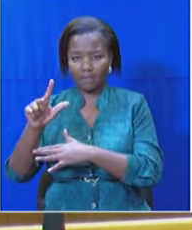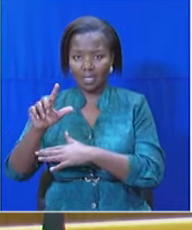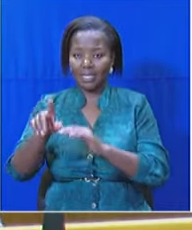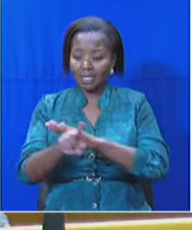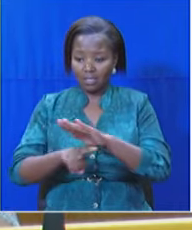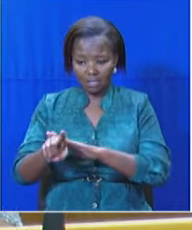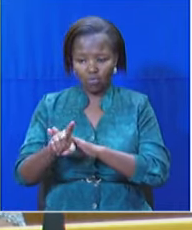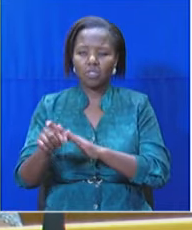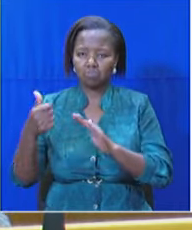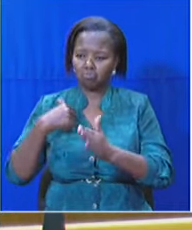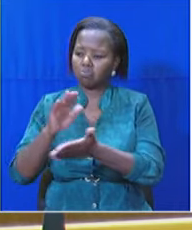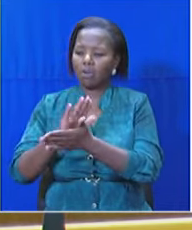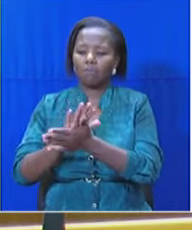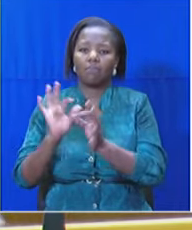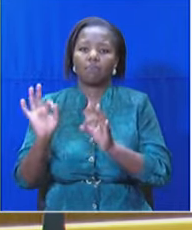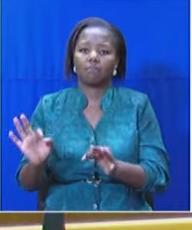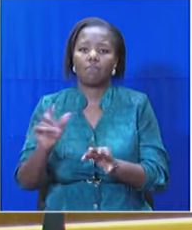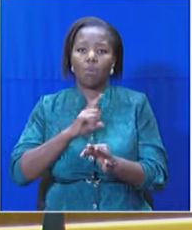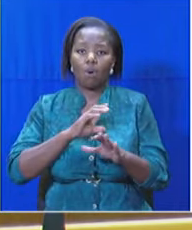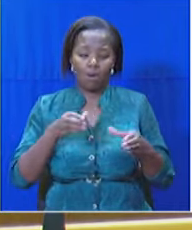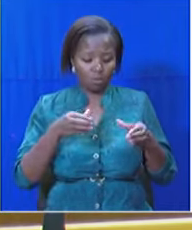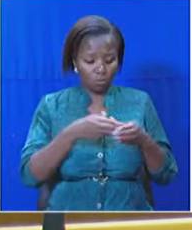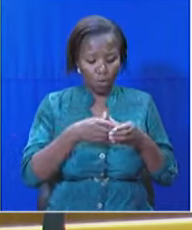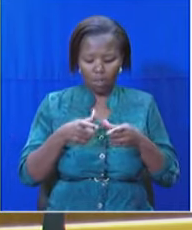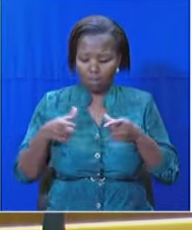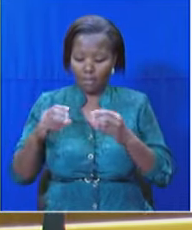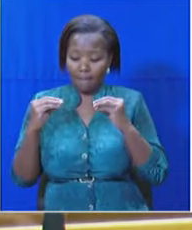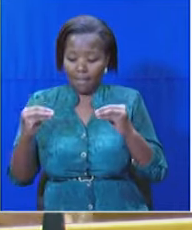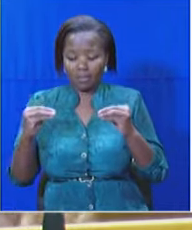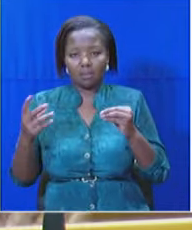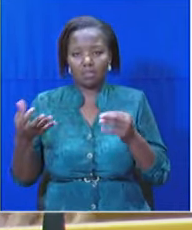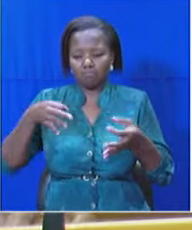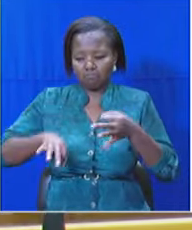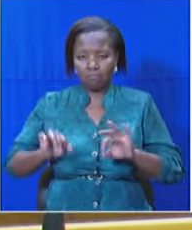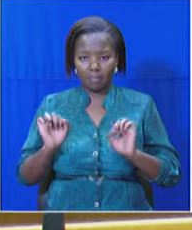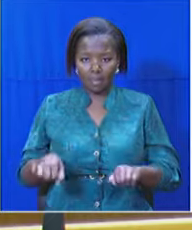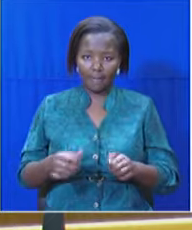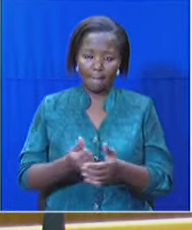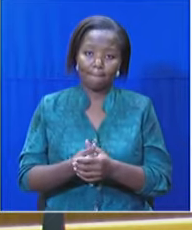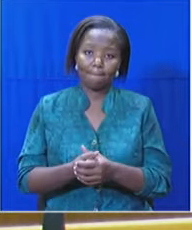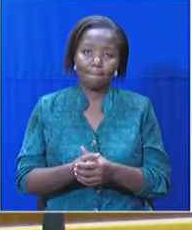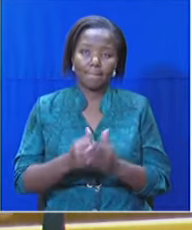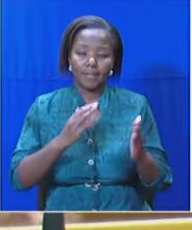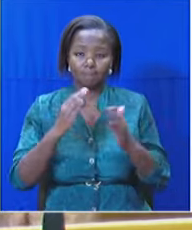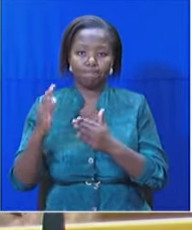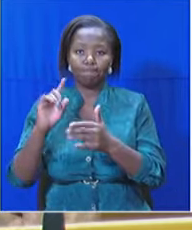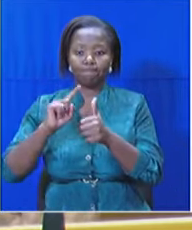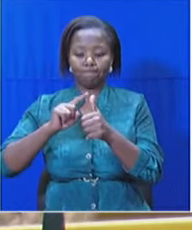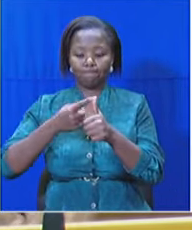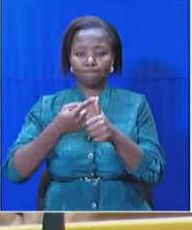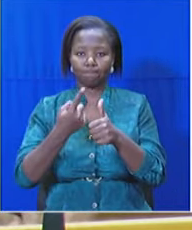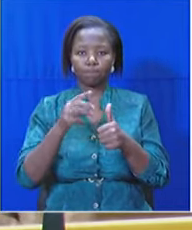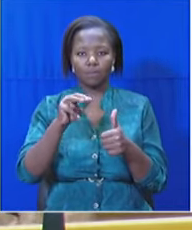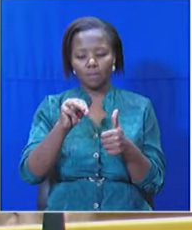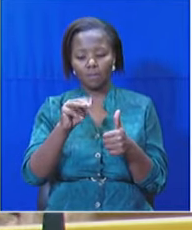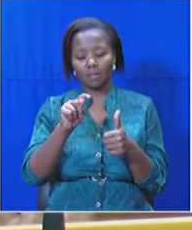as this will benefit mostly smallholder and commercial farmers. Honorable Chair, Priority 1 of the MTSF